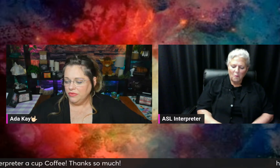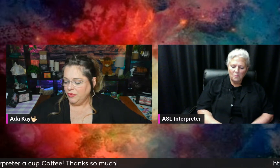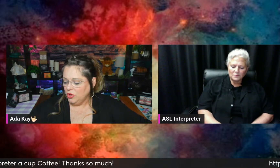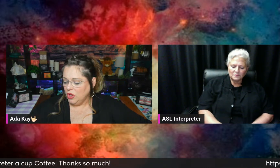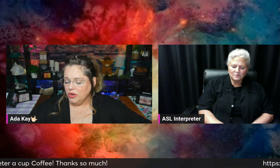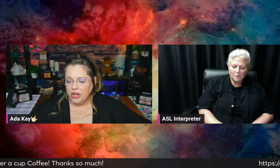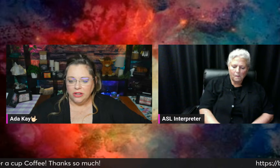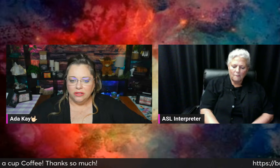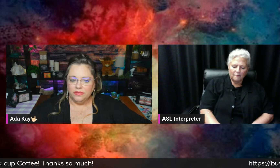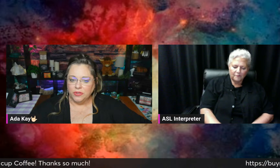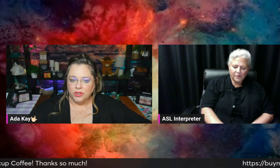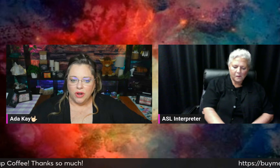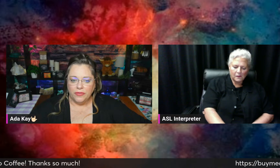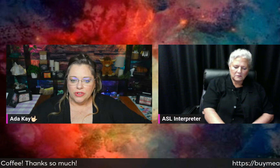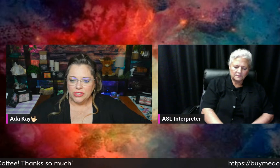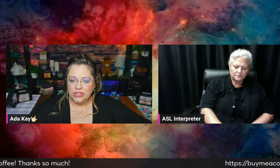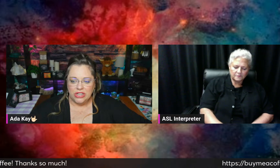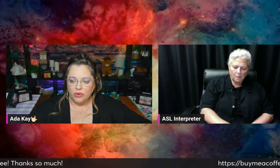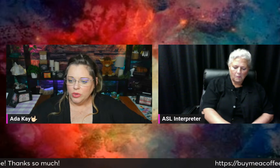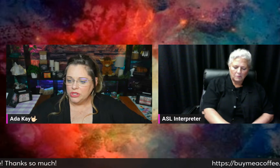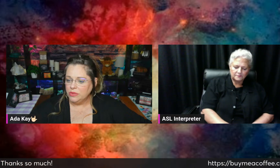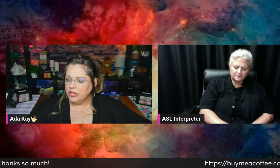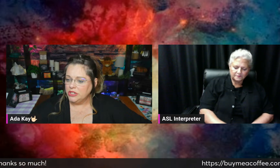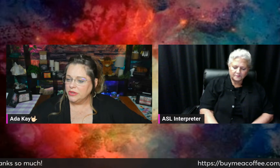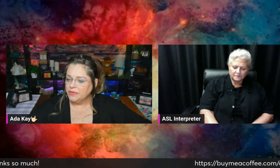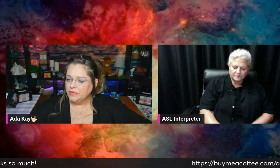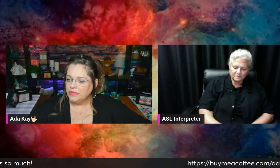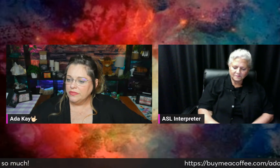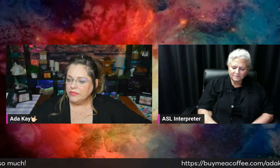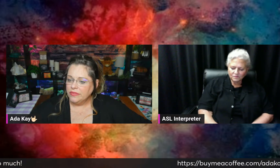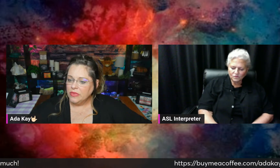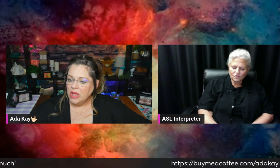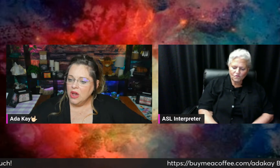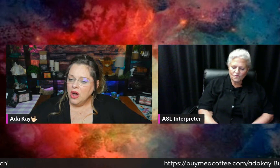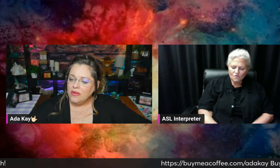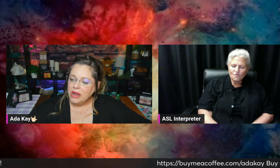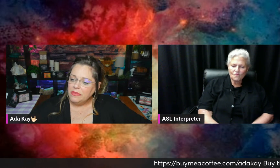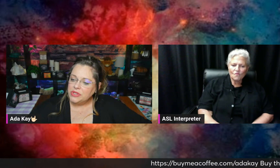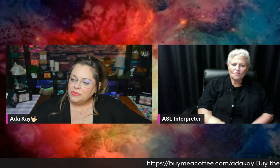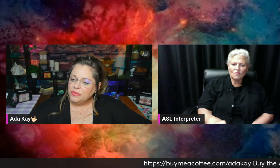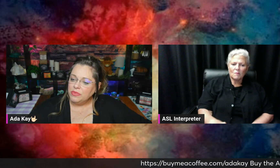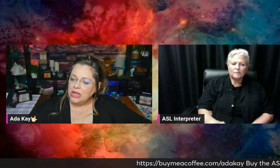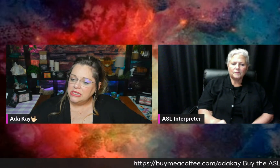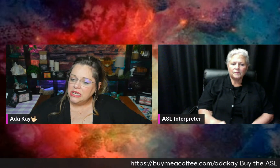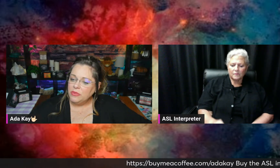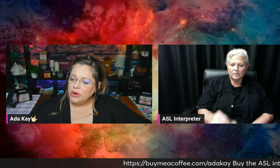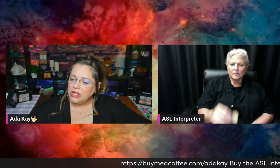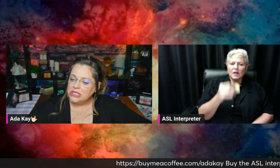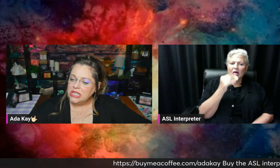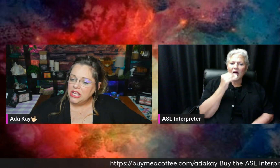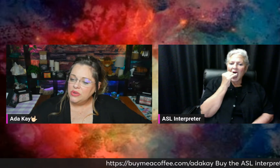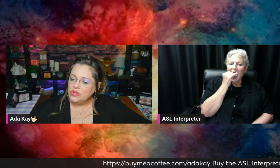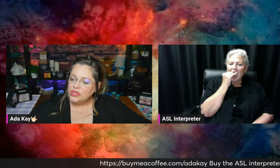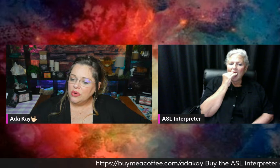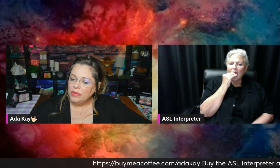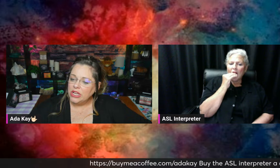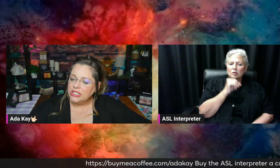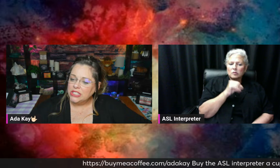was in Fort Lauderdale for a conference. Never went to the beach. All right, Miss C.